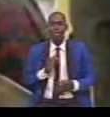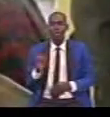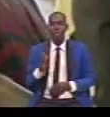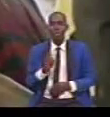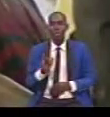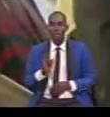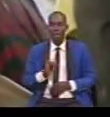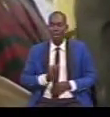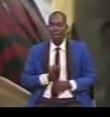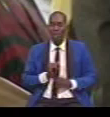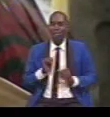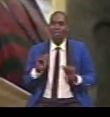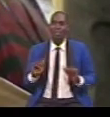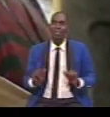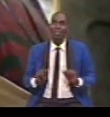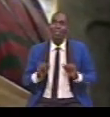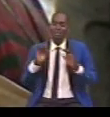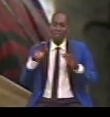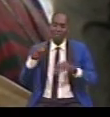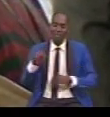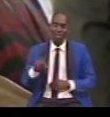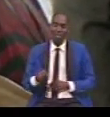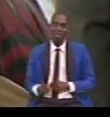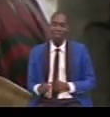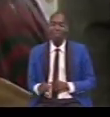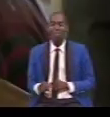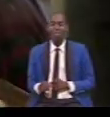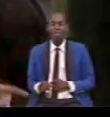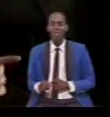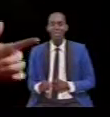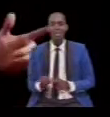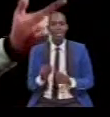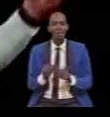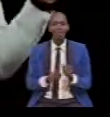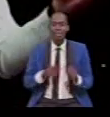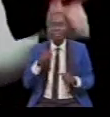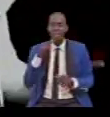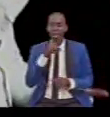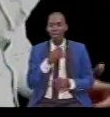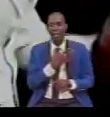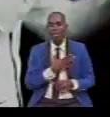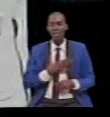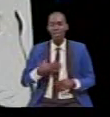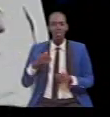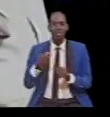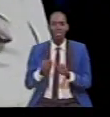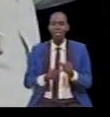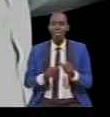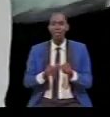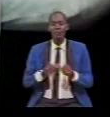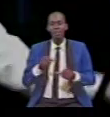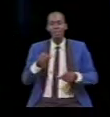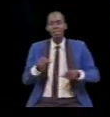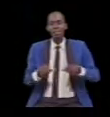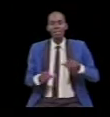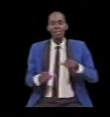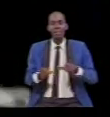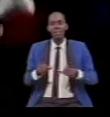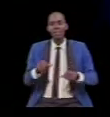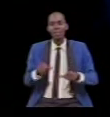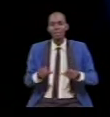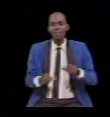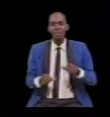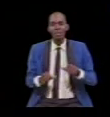Here is where I lay it down, every lie and every